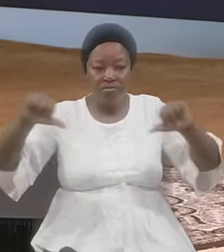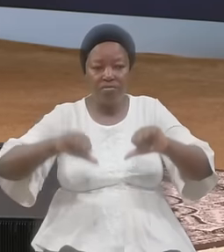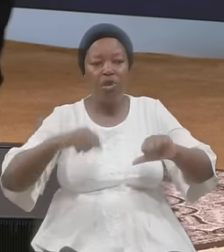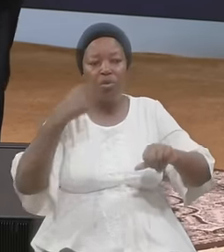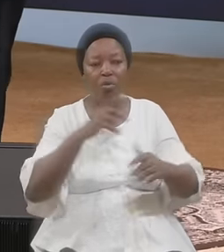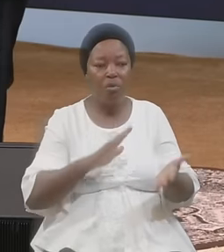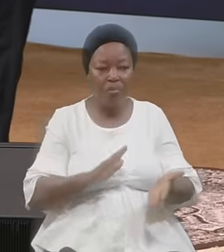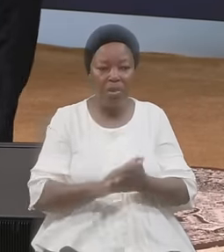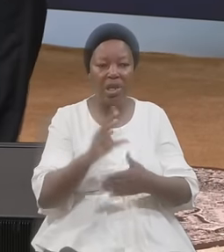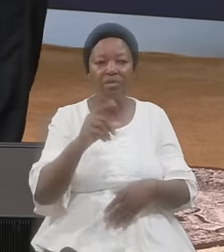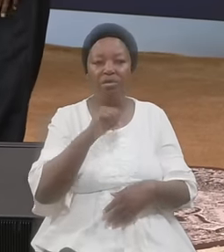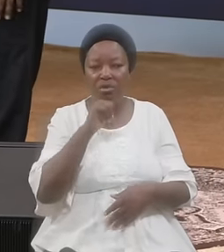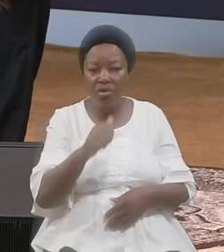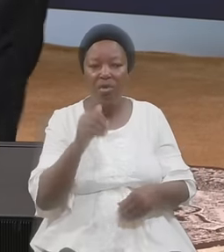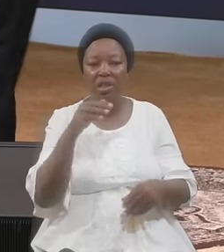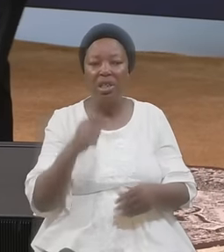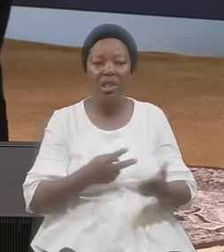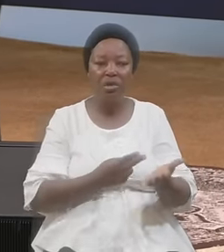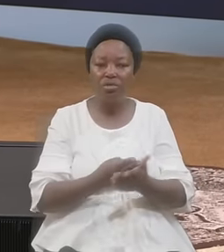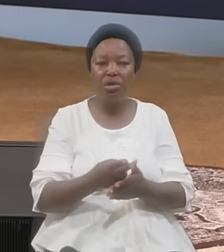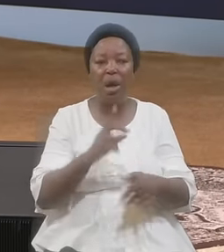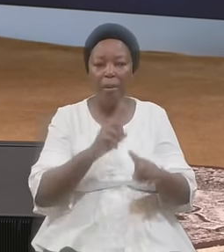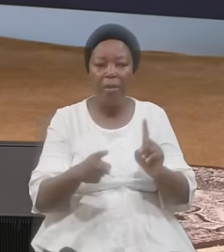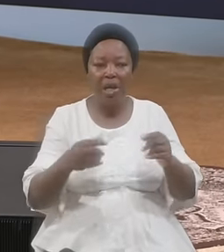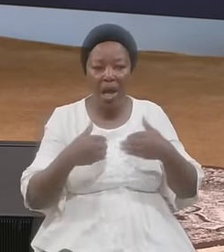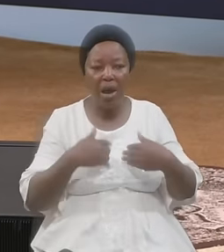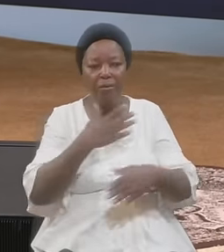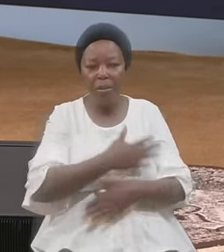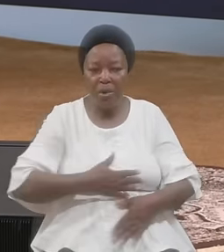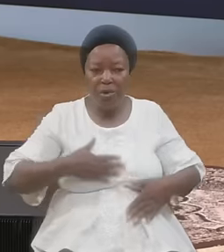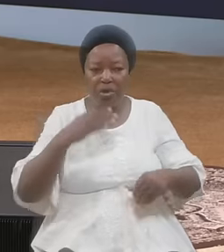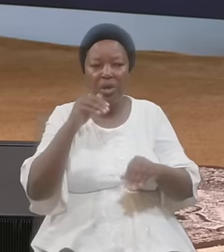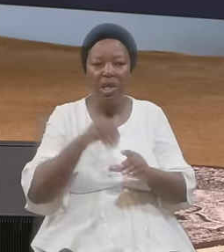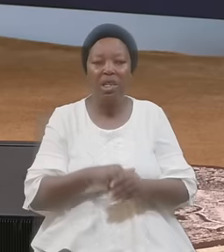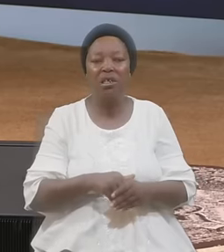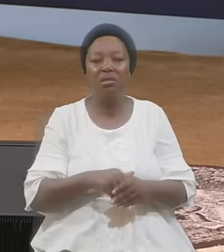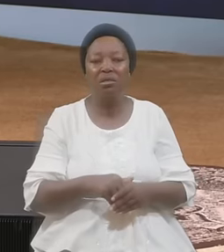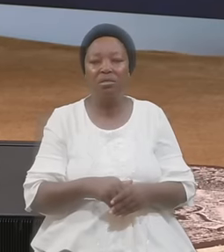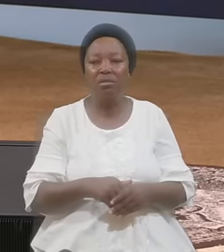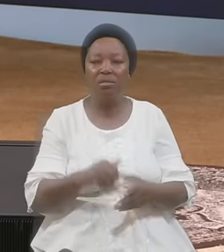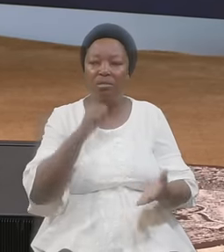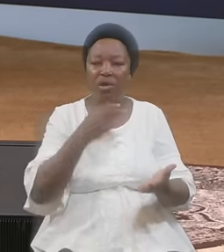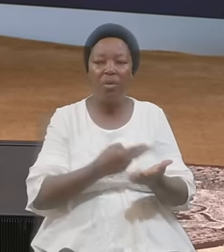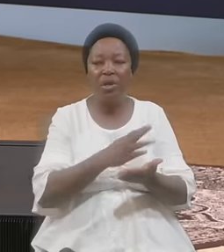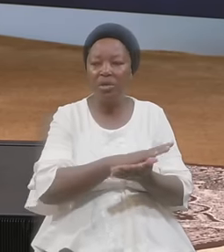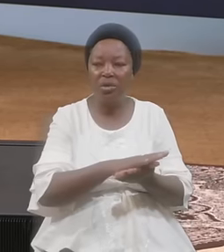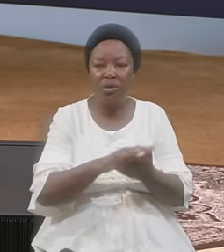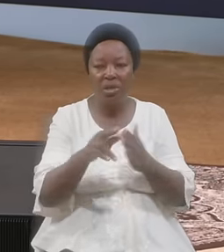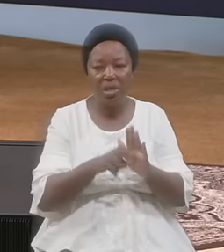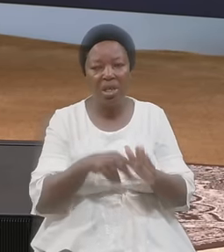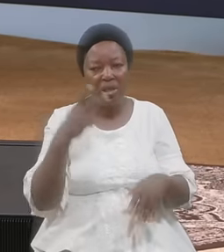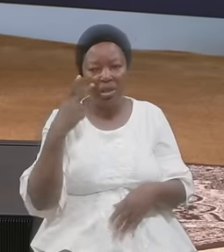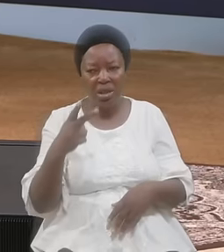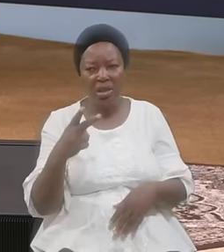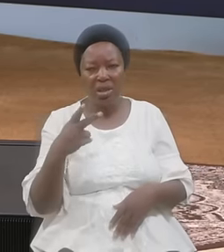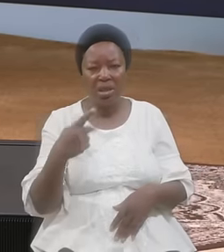Believed Not The Truth But Had Pleasure In Unrighteous And Look At The